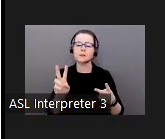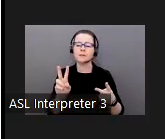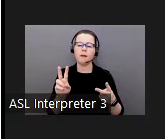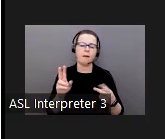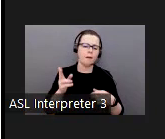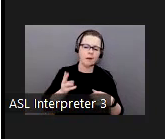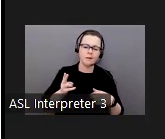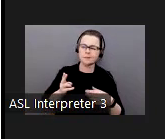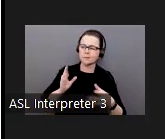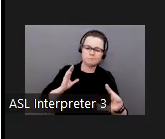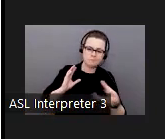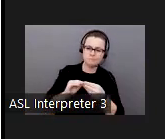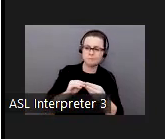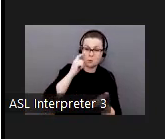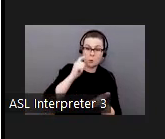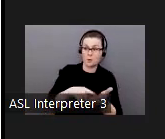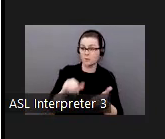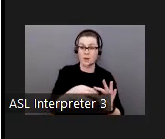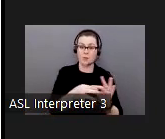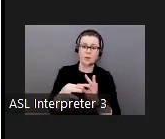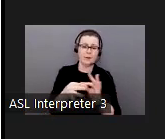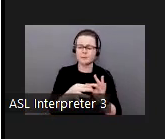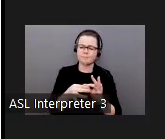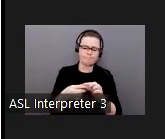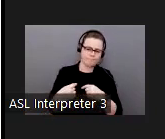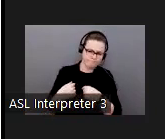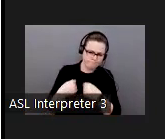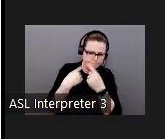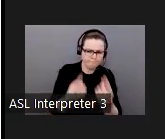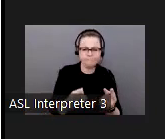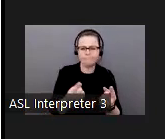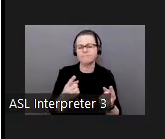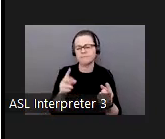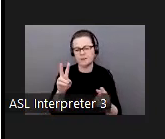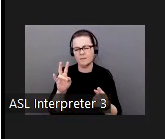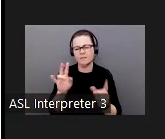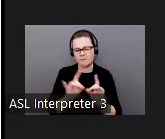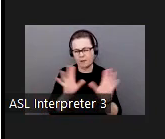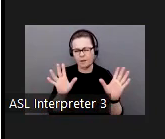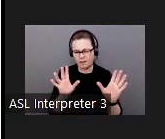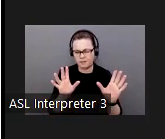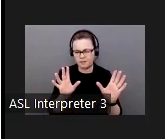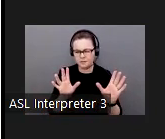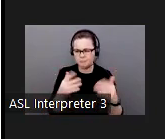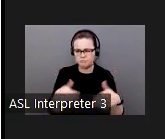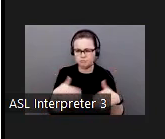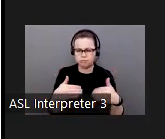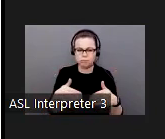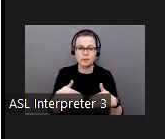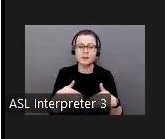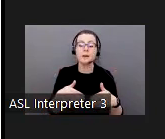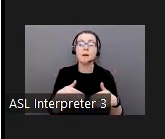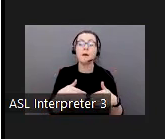the relationship. And then researchers have found, there's situations where what they call